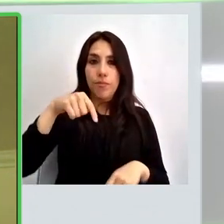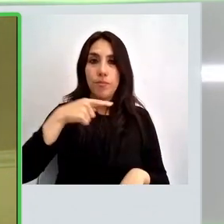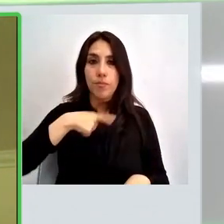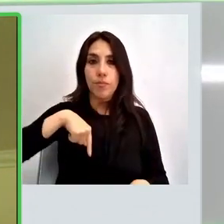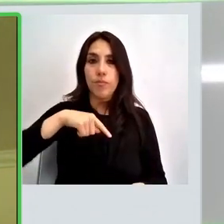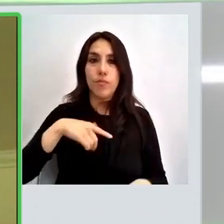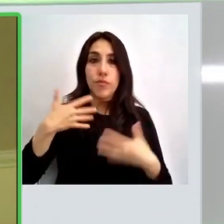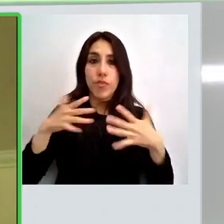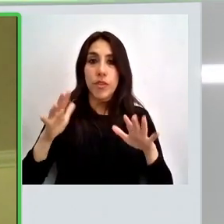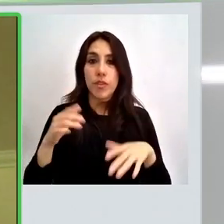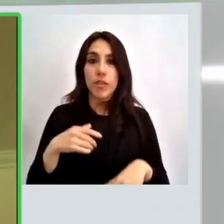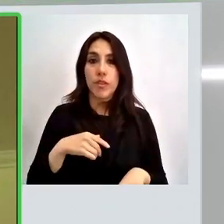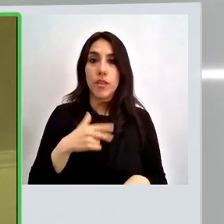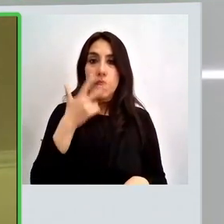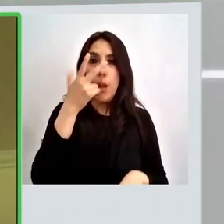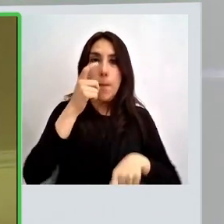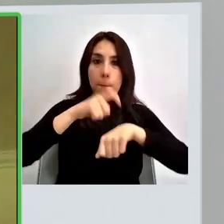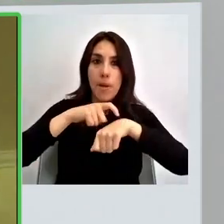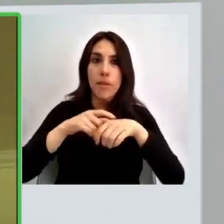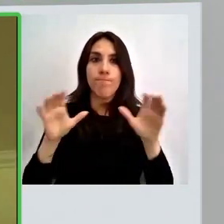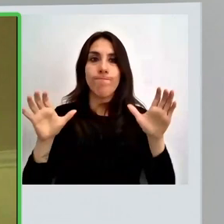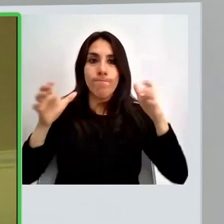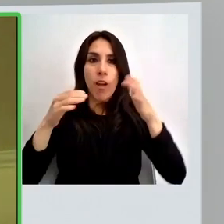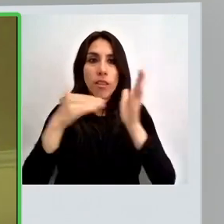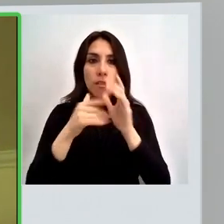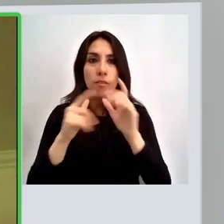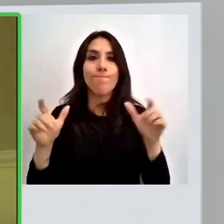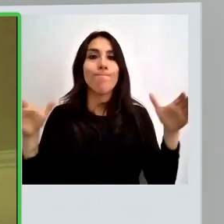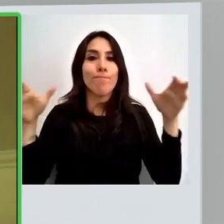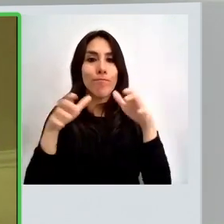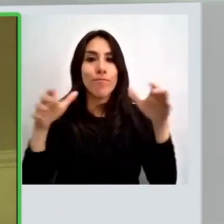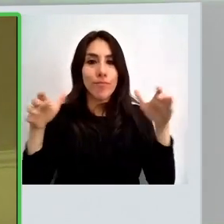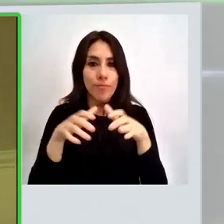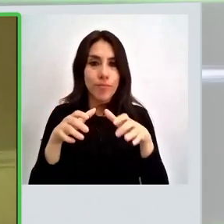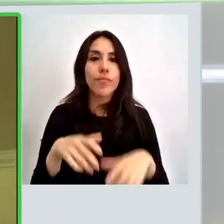and once virtually, of course, last year in 2020.